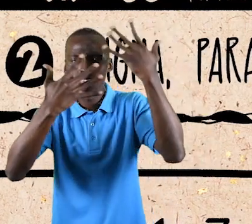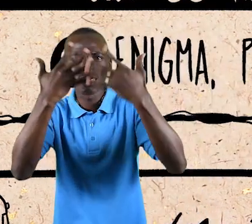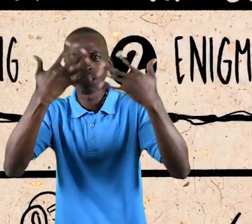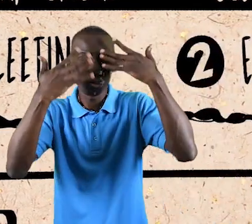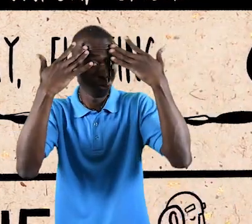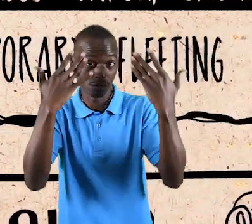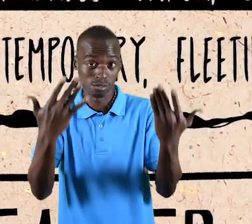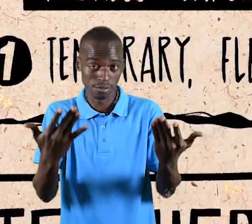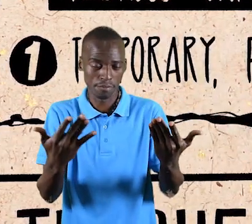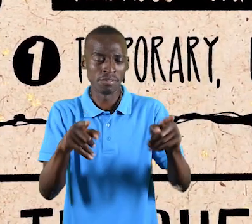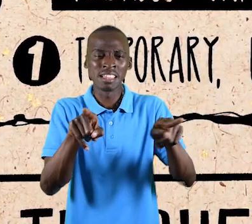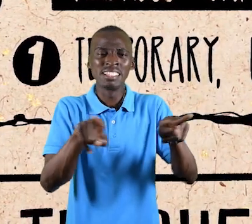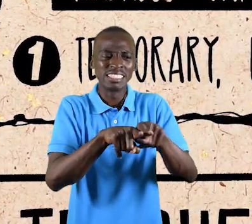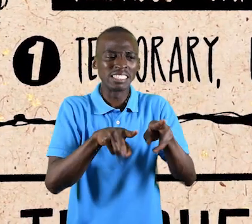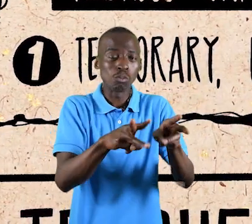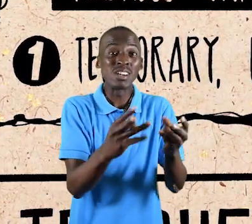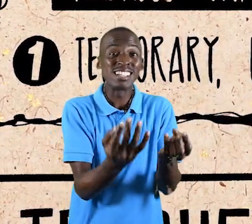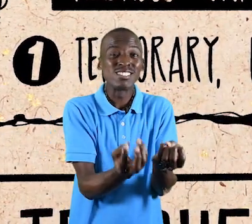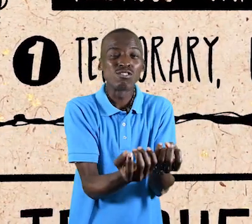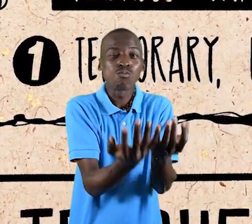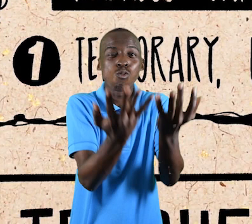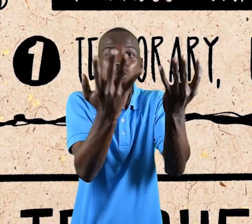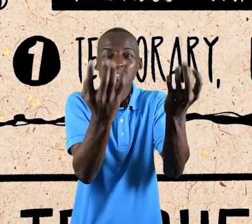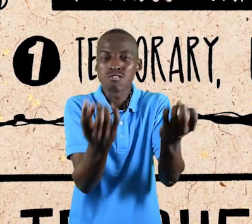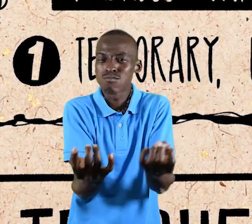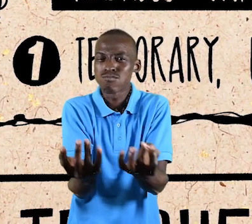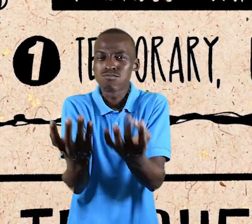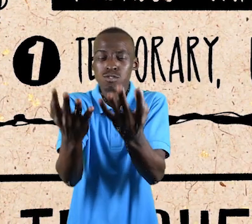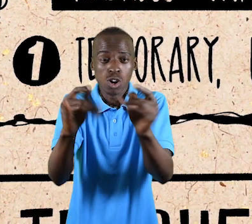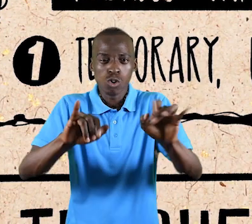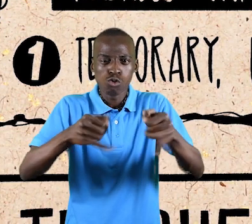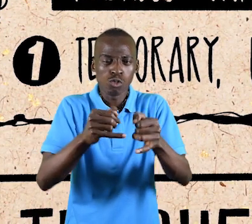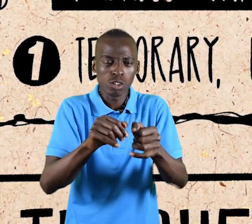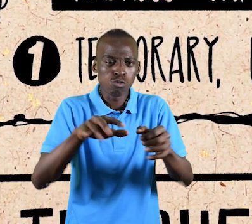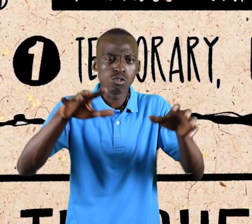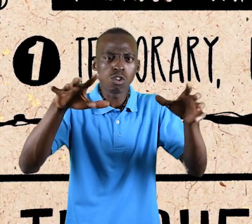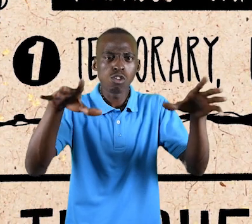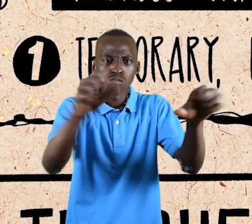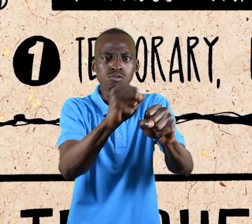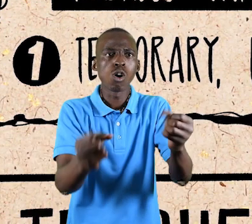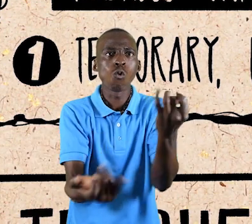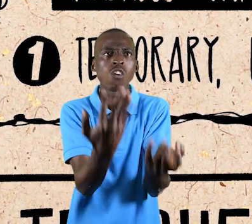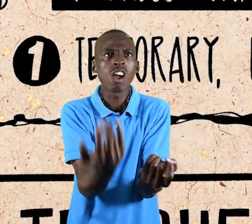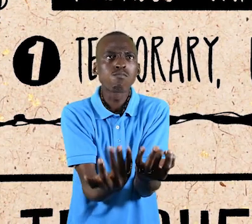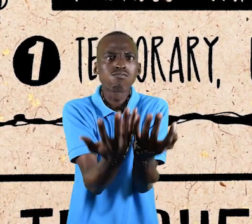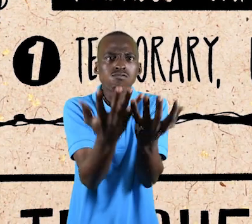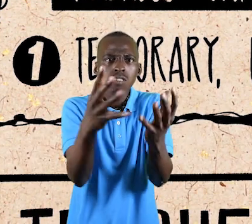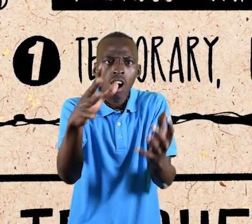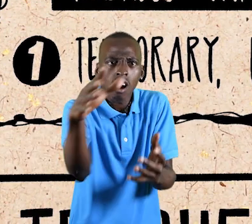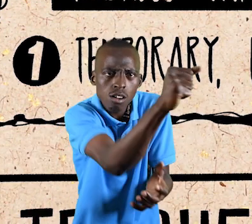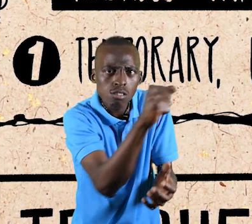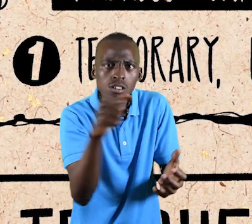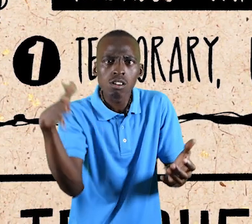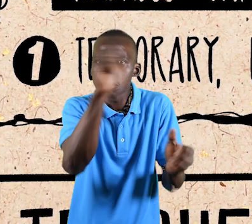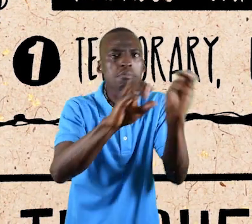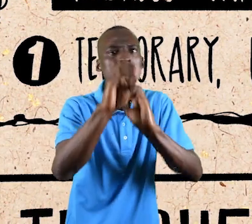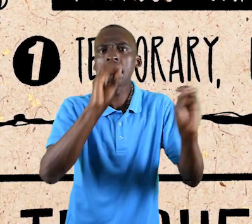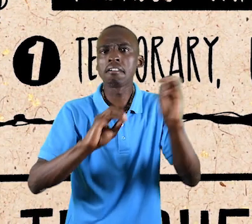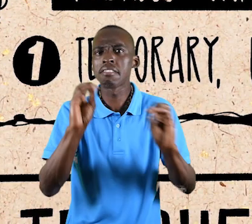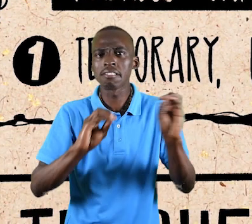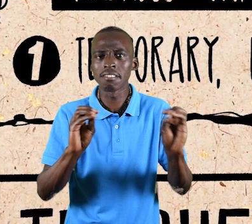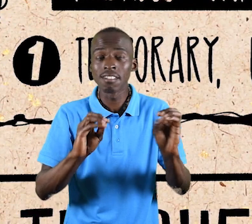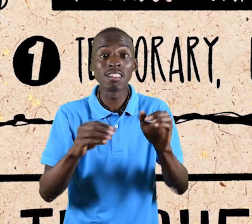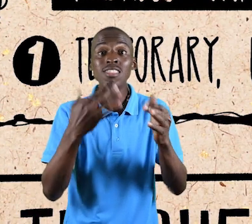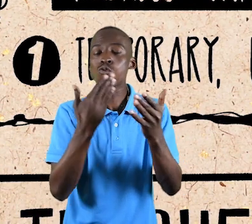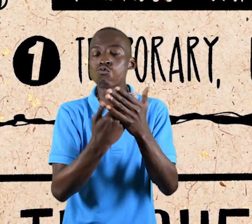paradox. Like smoke, it appears solid, but when you try and grab onto it, there's nothing there. So there's so much